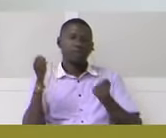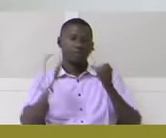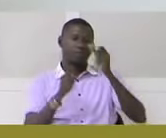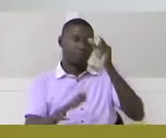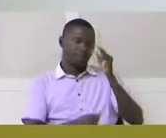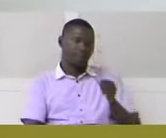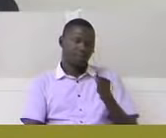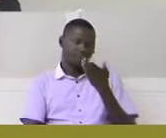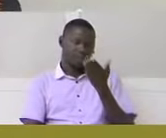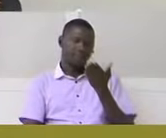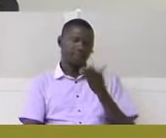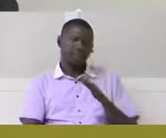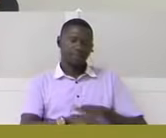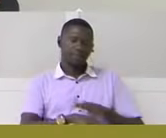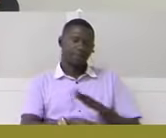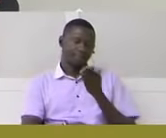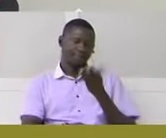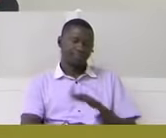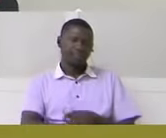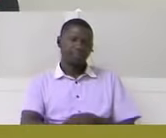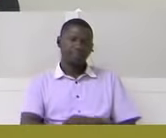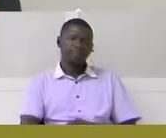VIP convoy motosambalati.